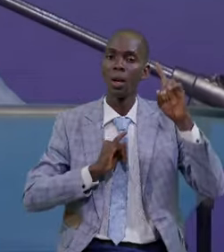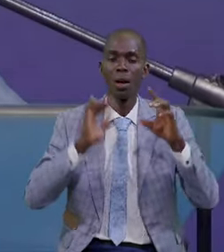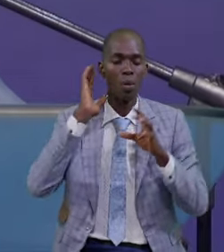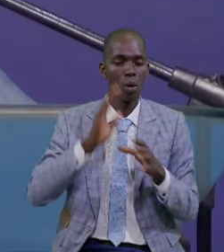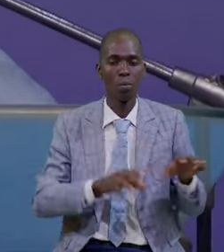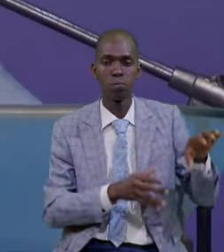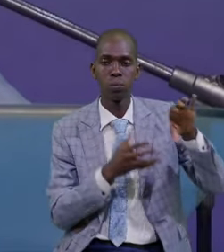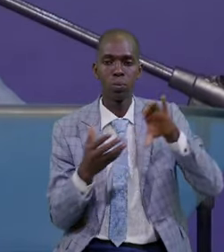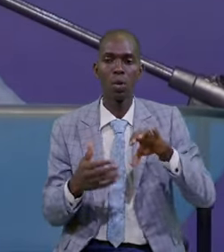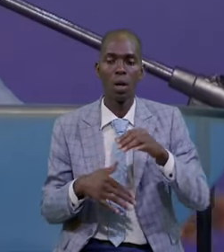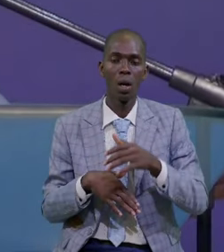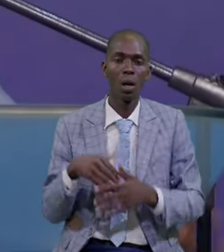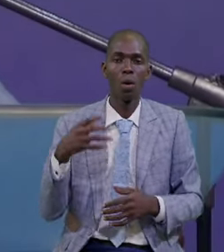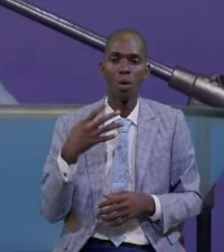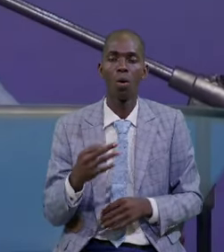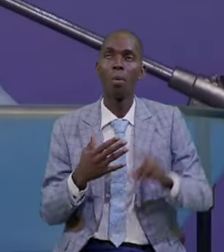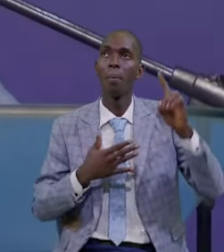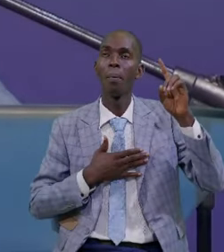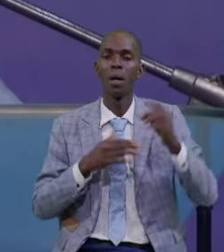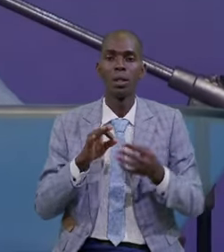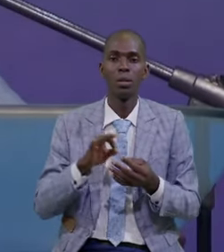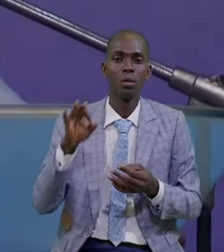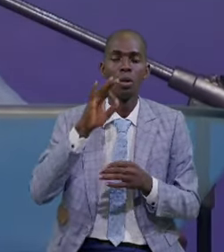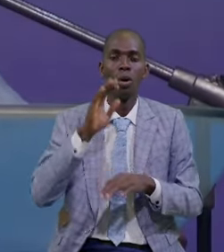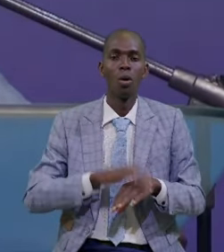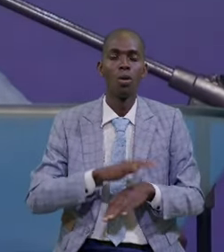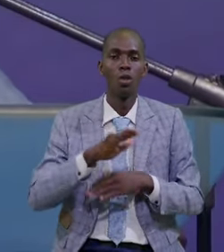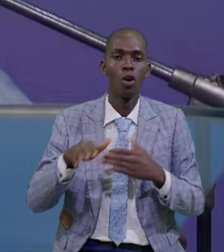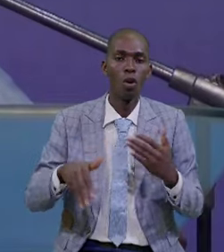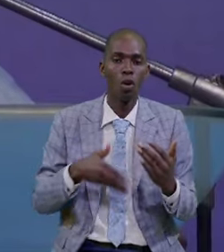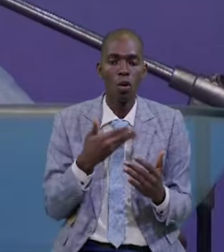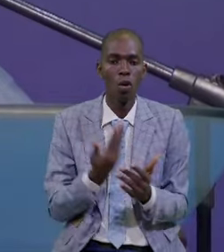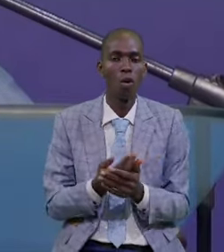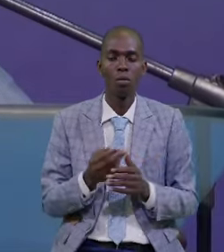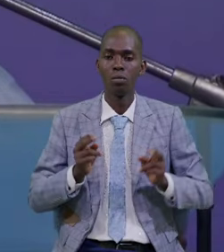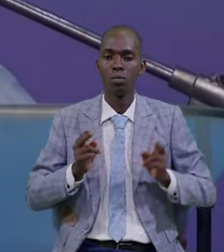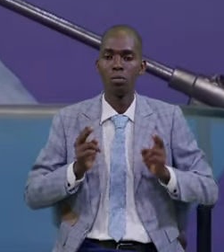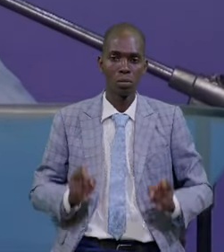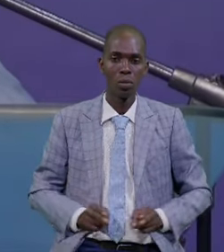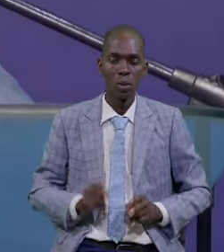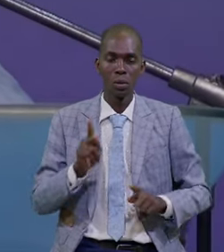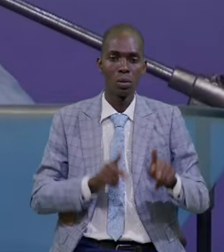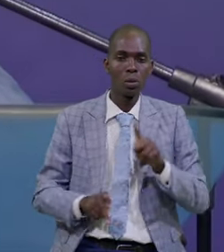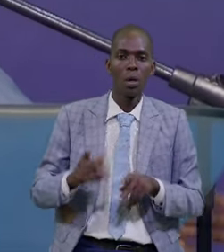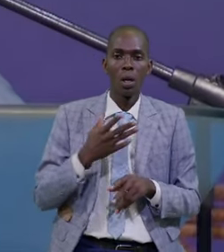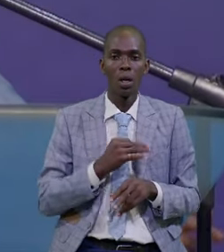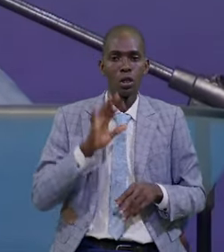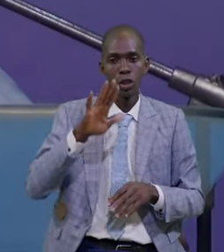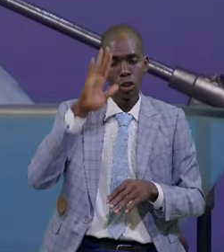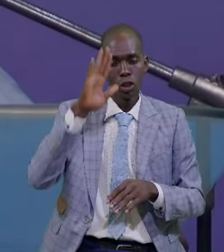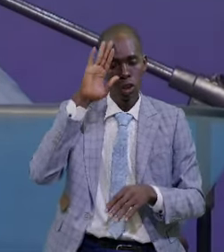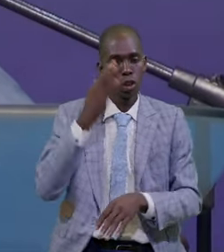of my spirit upon all flesh, and your sons and your daughters